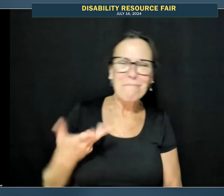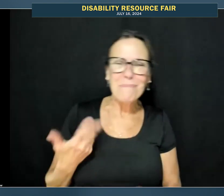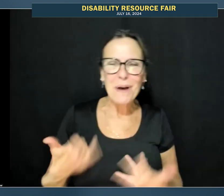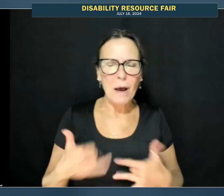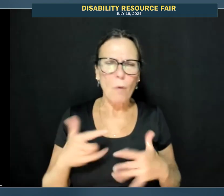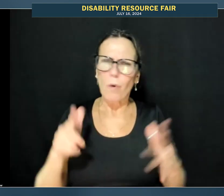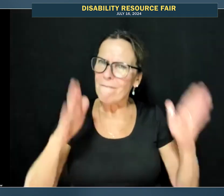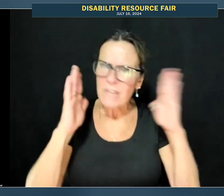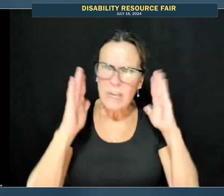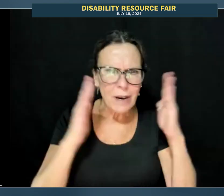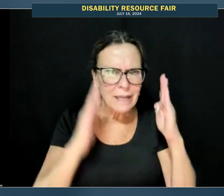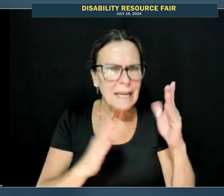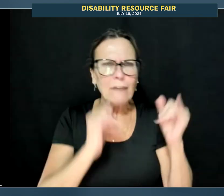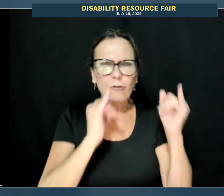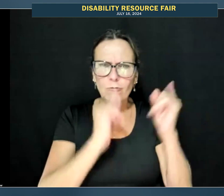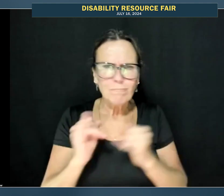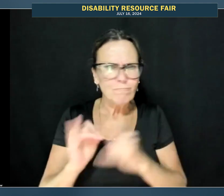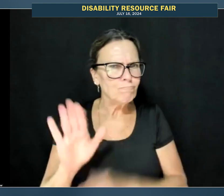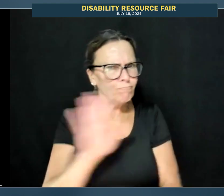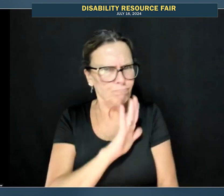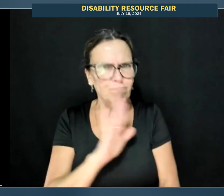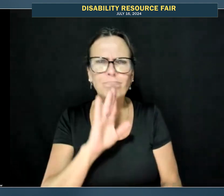needs.